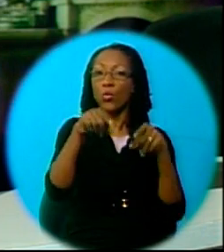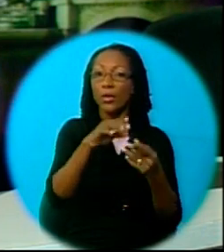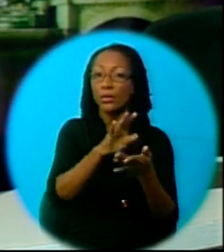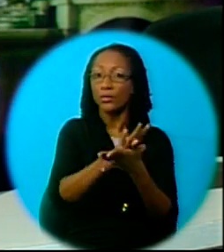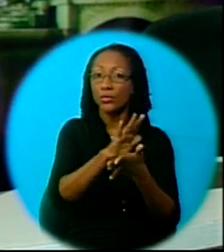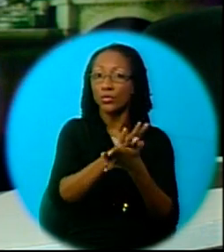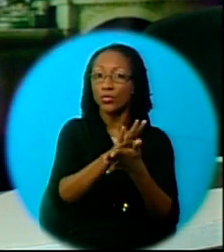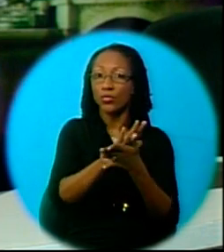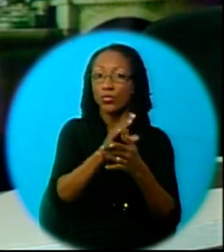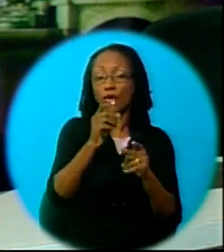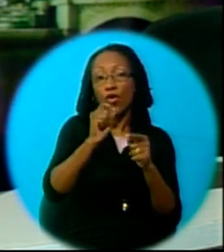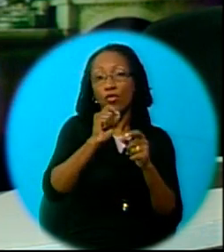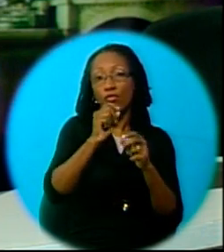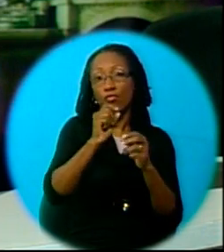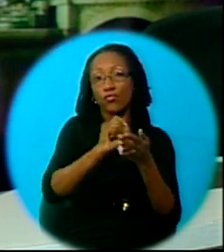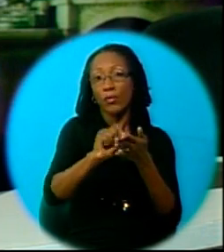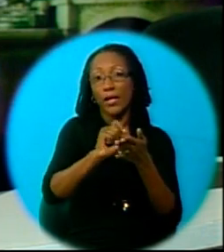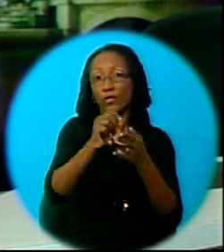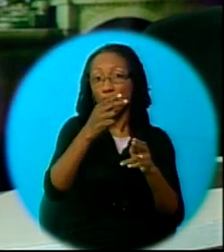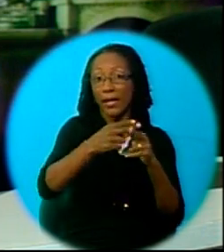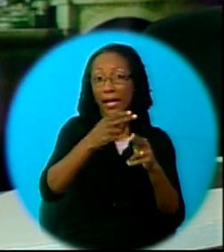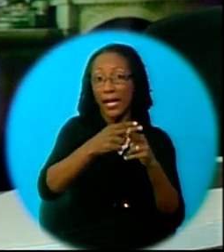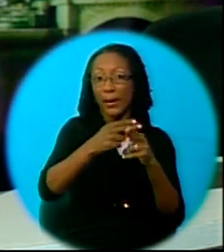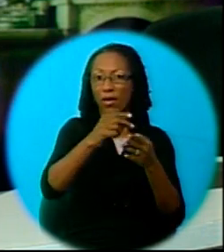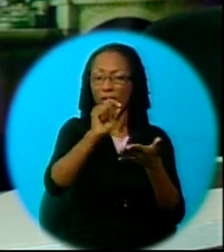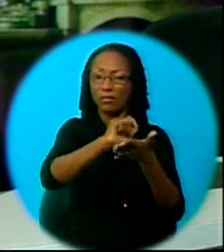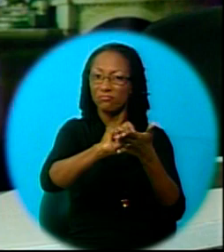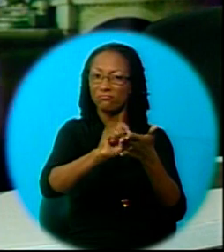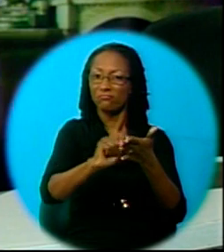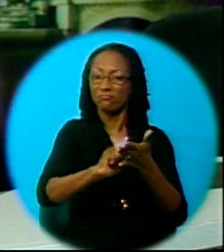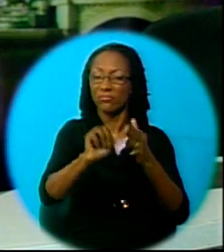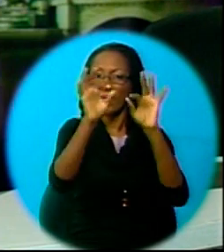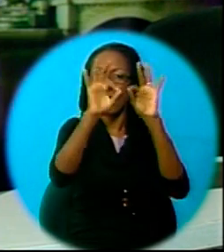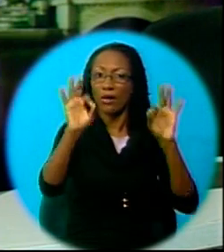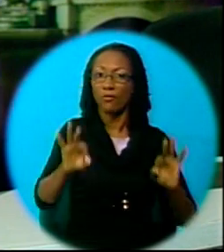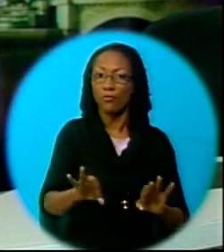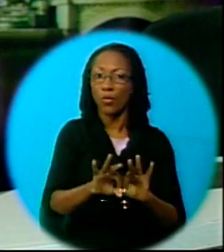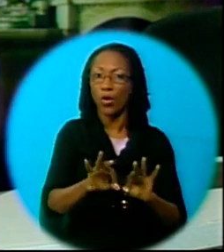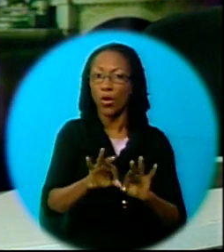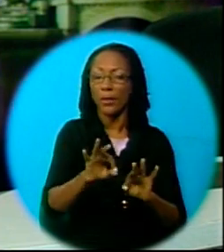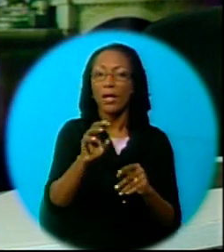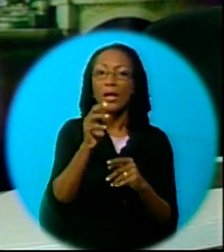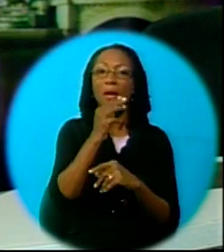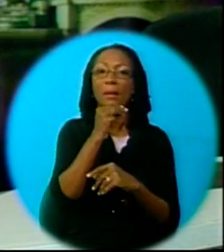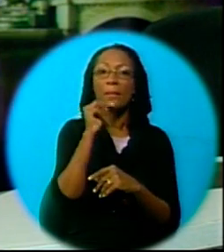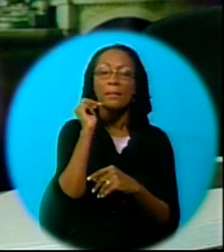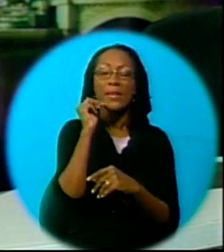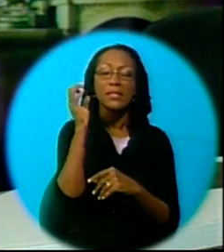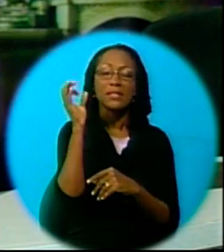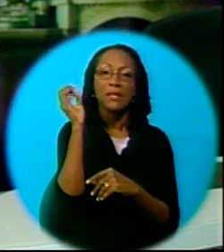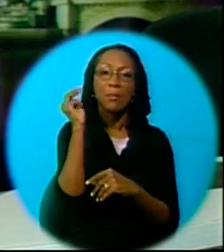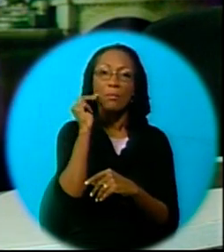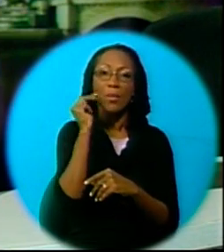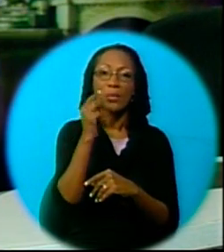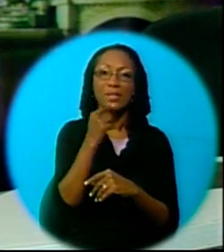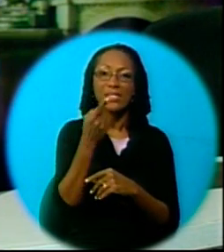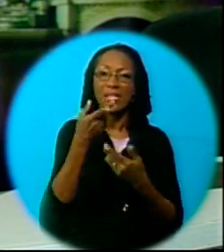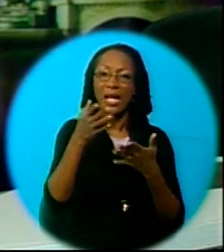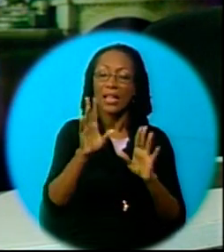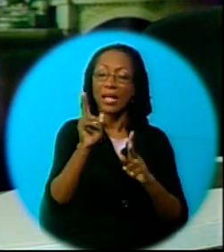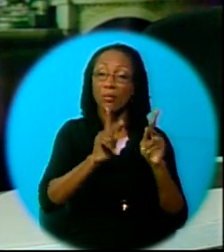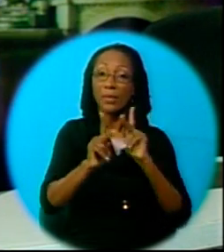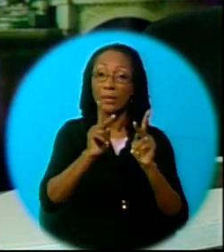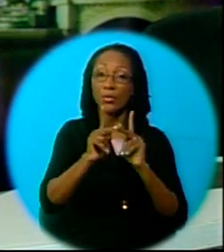write your name or fill out a simple form. Ms. Morris says functional literacy, on the other hand, allows people to read and